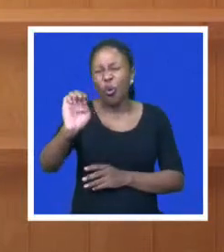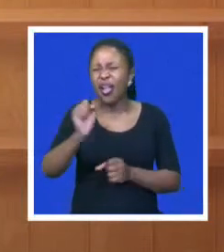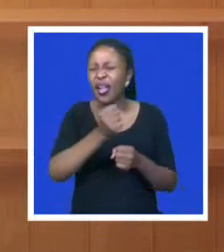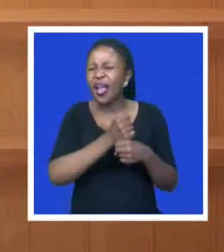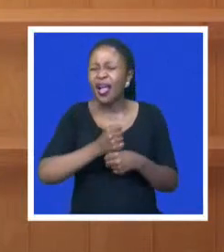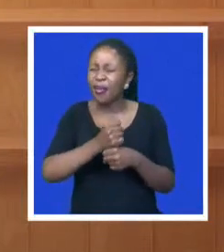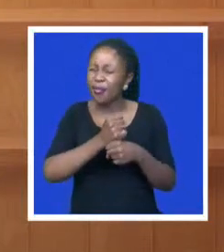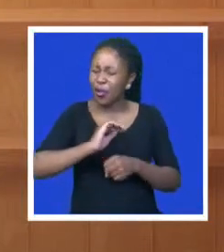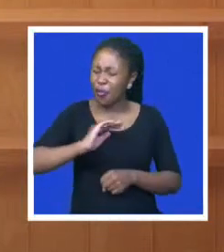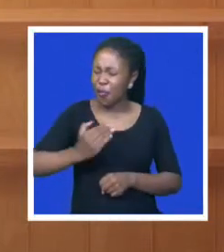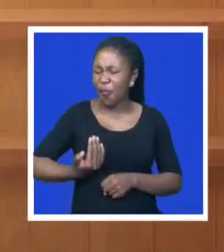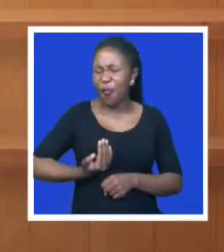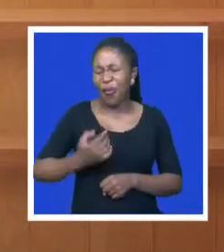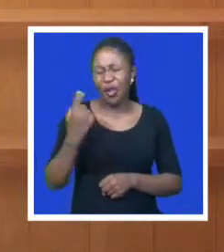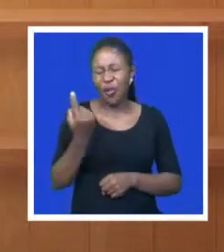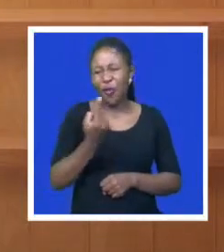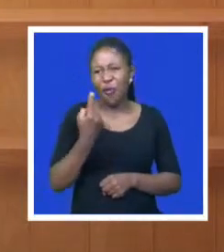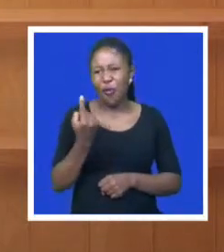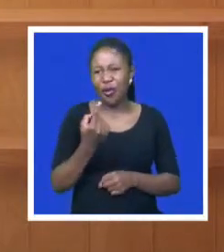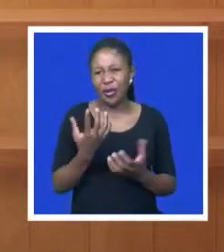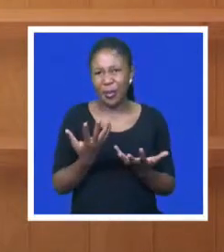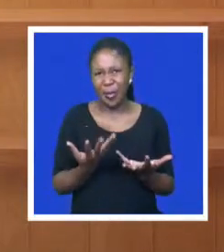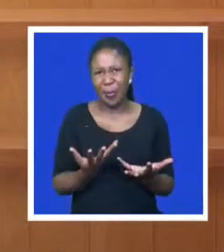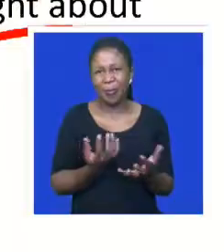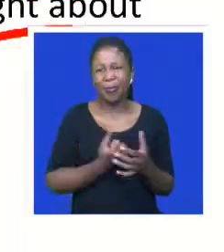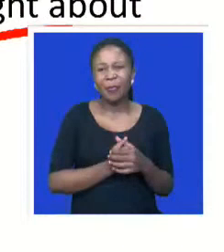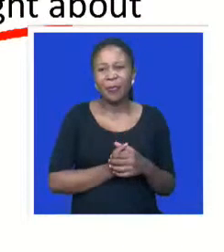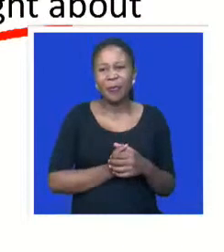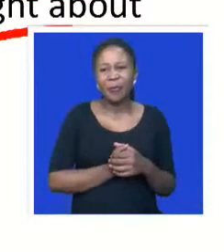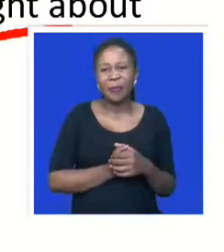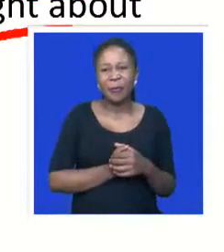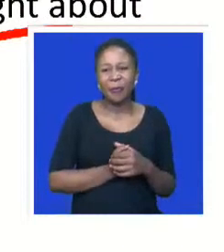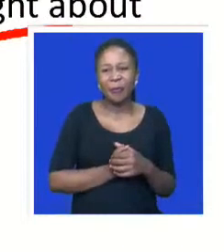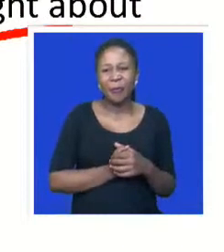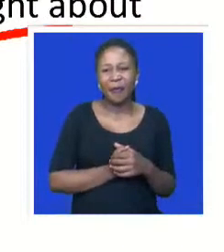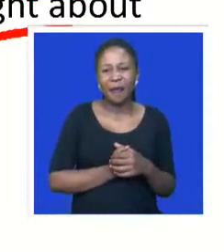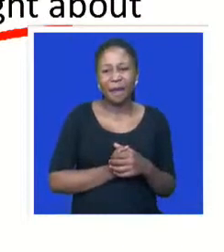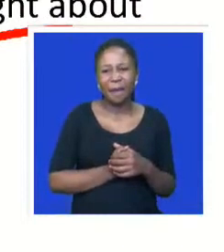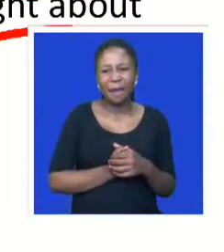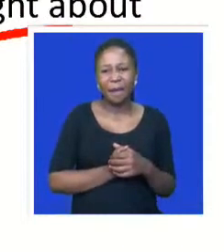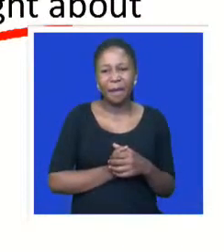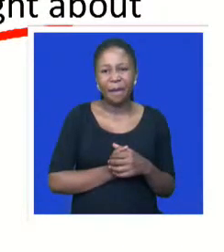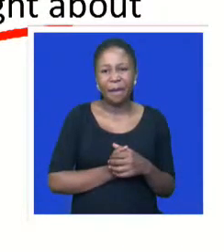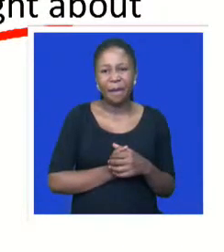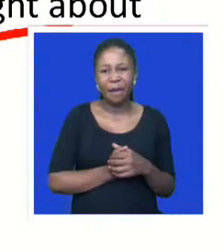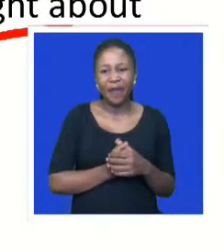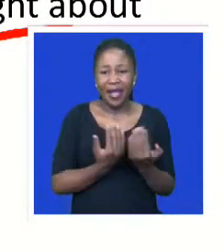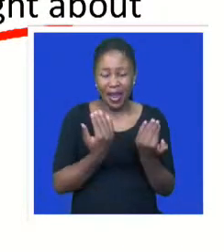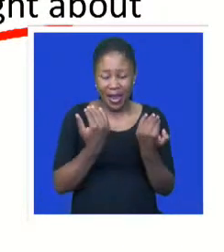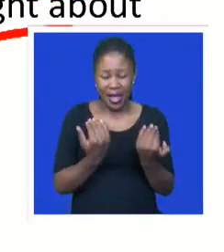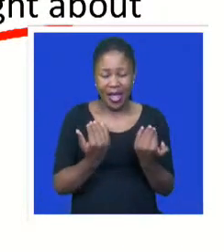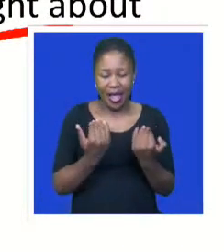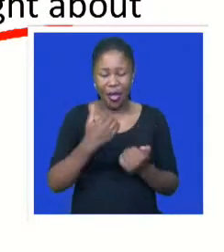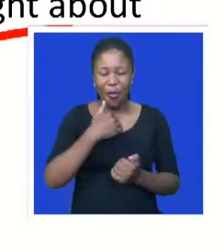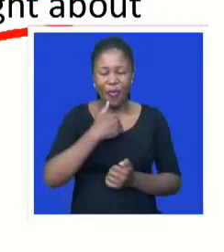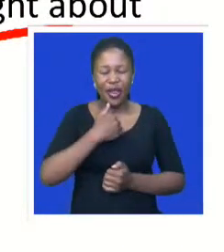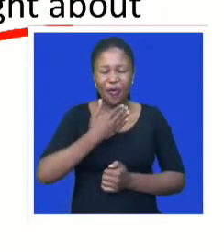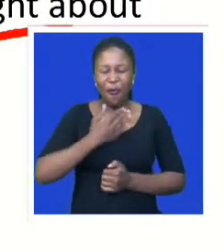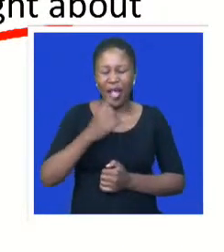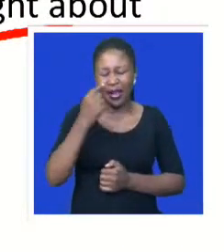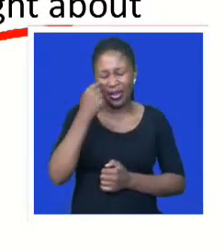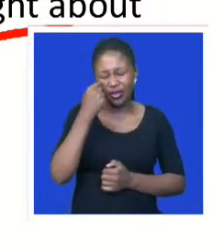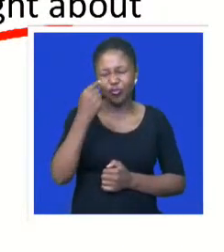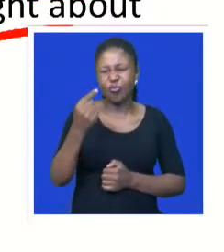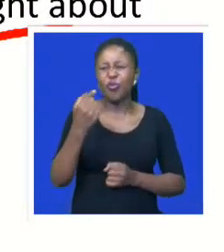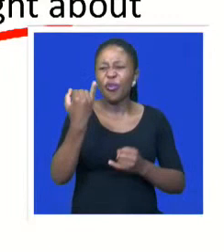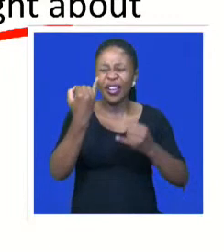about different points of view. Now, dear Lena, I want us to look at the evaluation question. There are things that I want